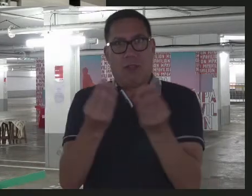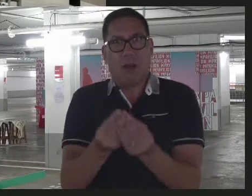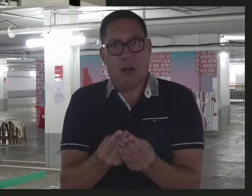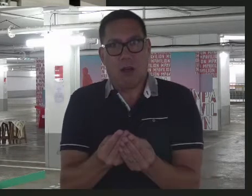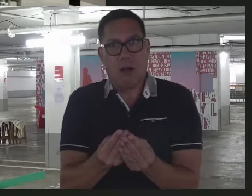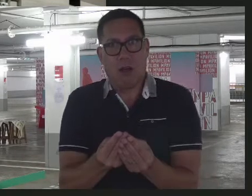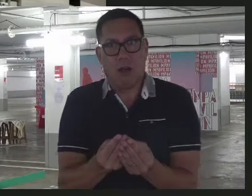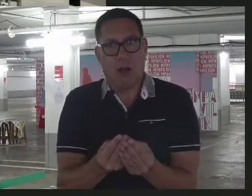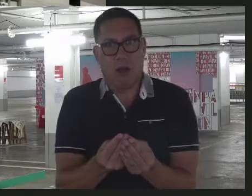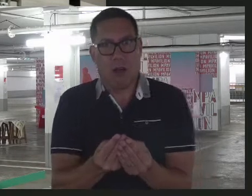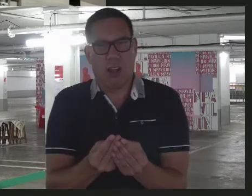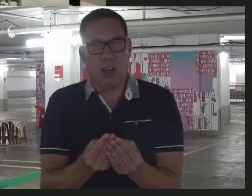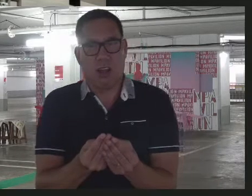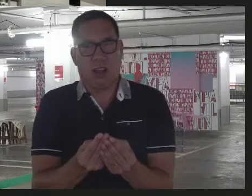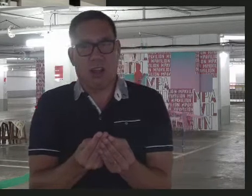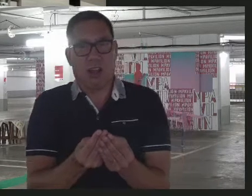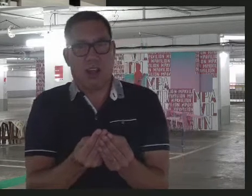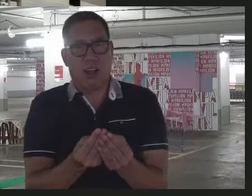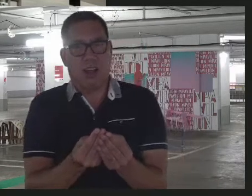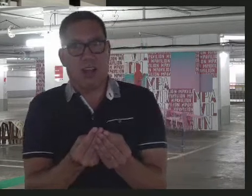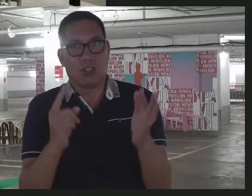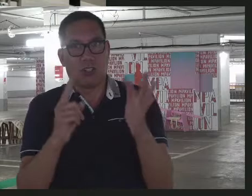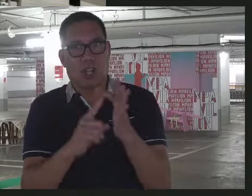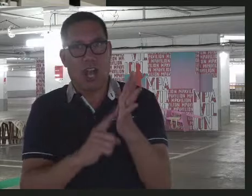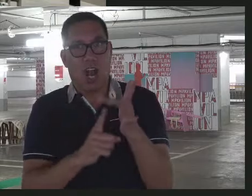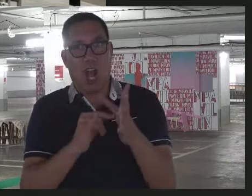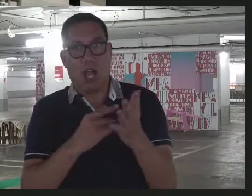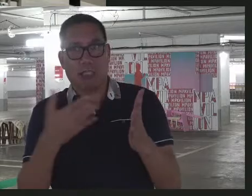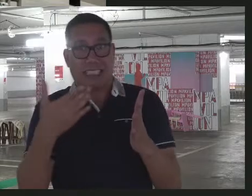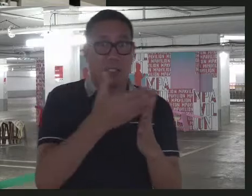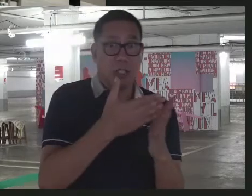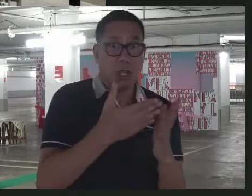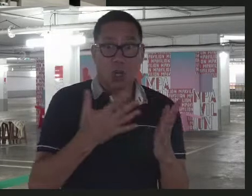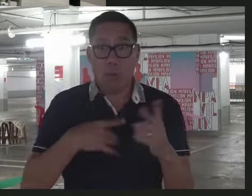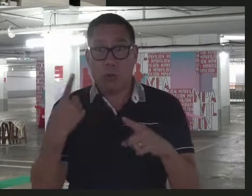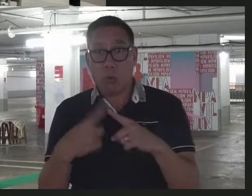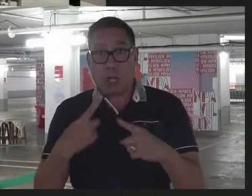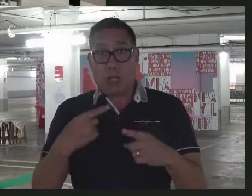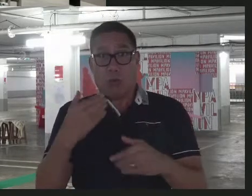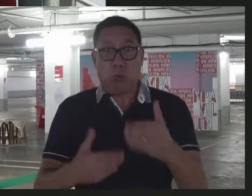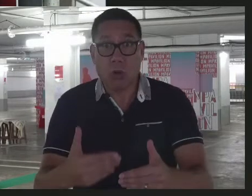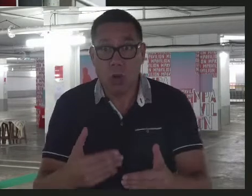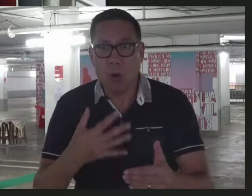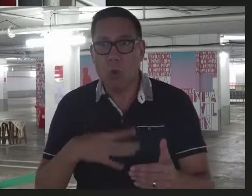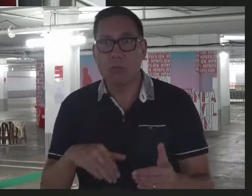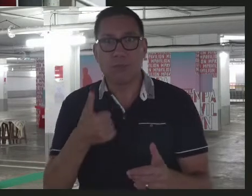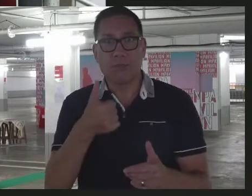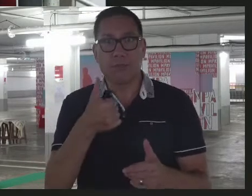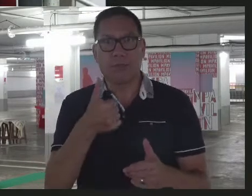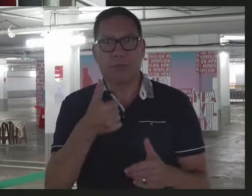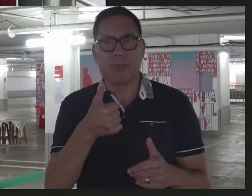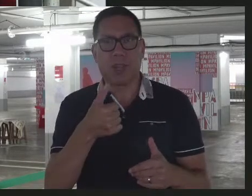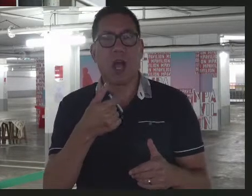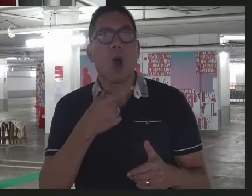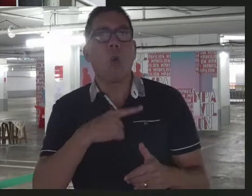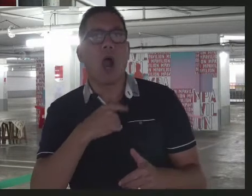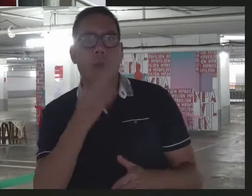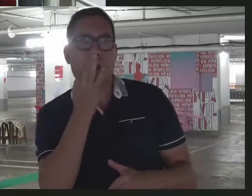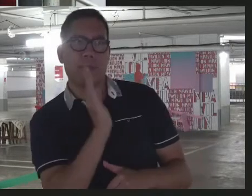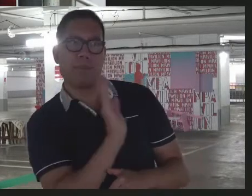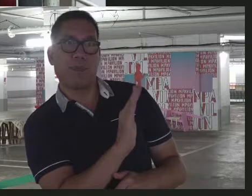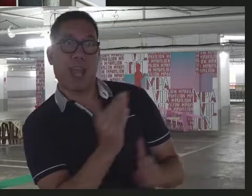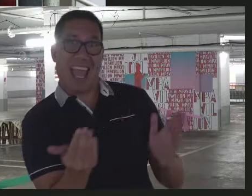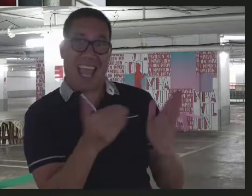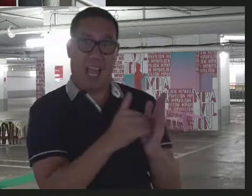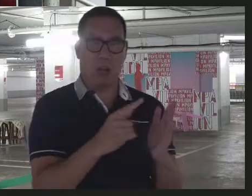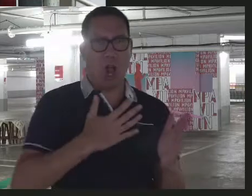Eliza. Should I run through? Because I'm going to, do you want me to speed through? Sure. Yeah. I was just going to add, what I really